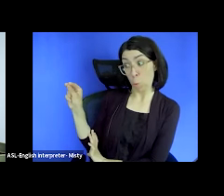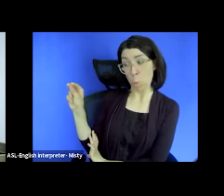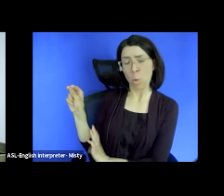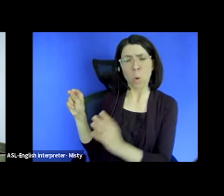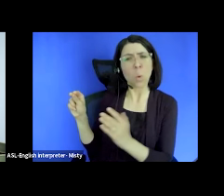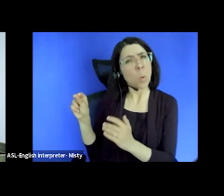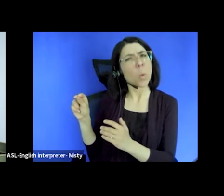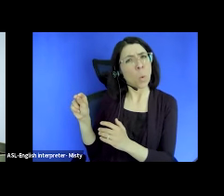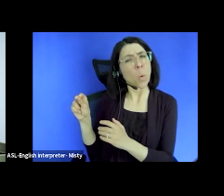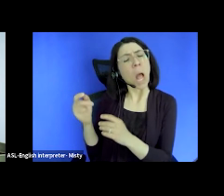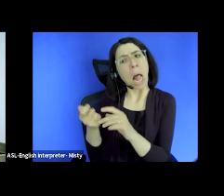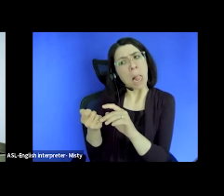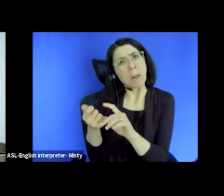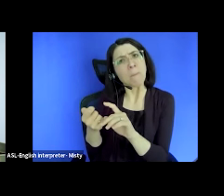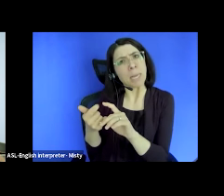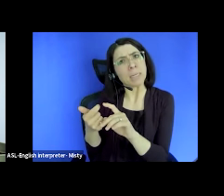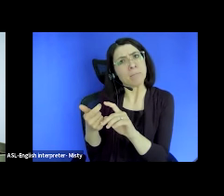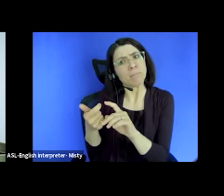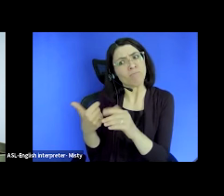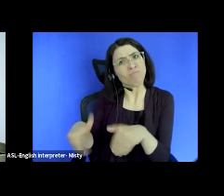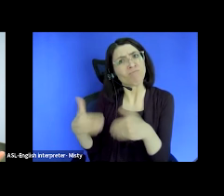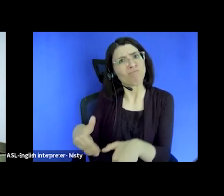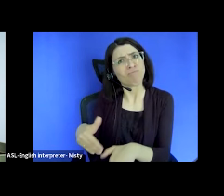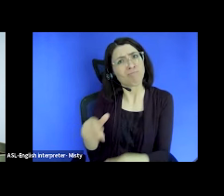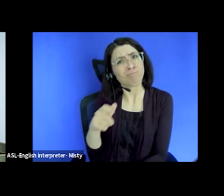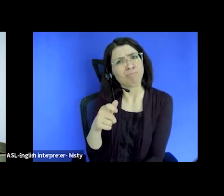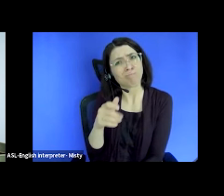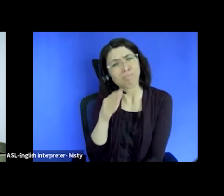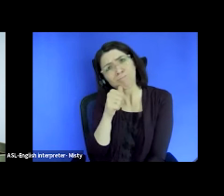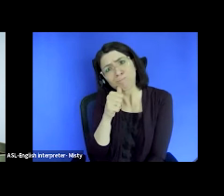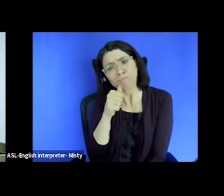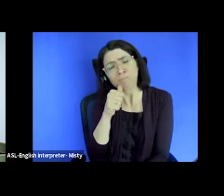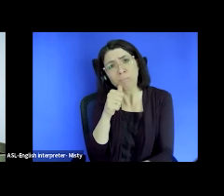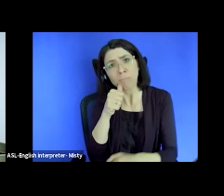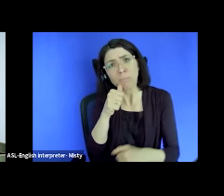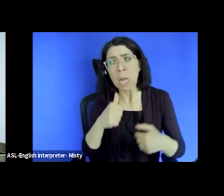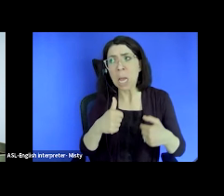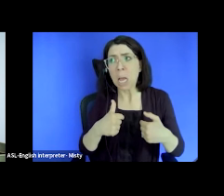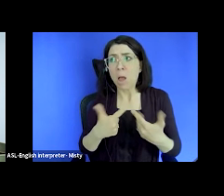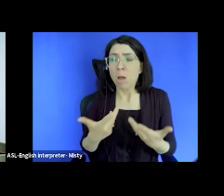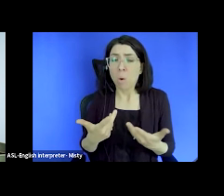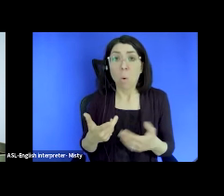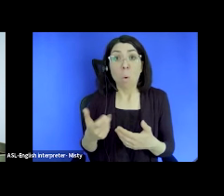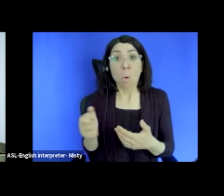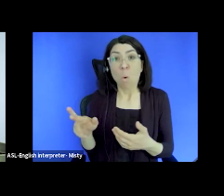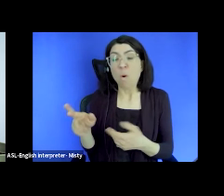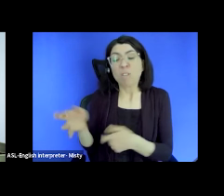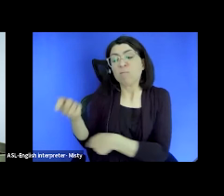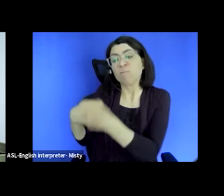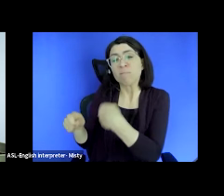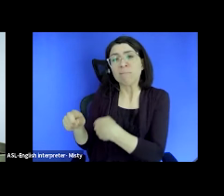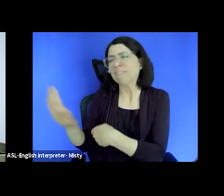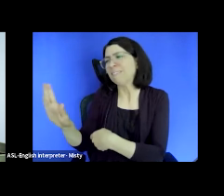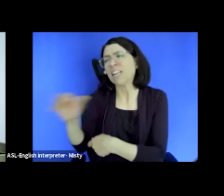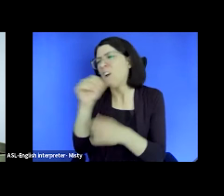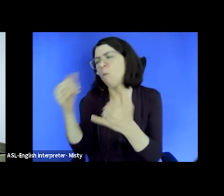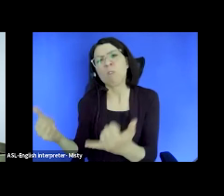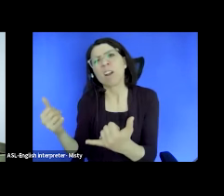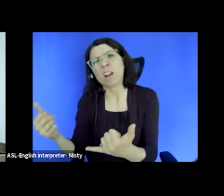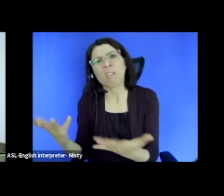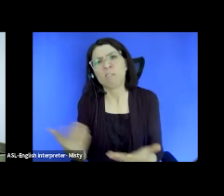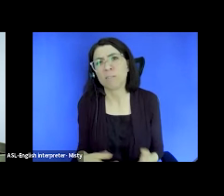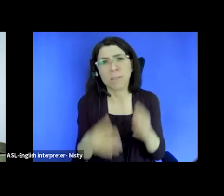you maybe actually can't, you feel the yes, but not now is not the right time. Absolutely do not right now or say not right